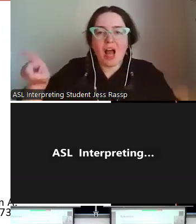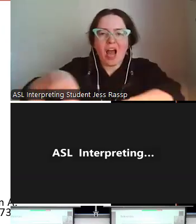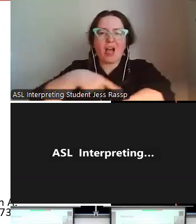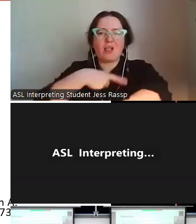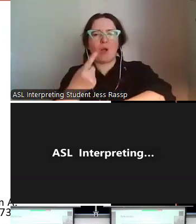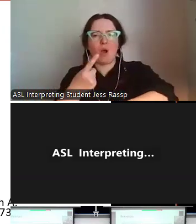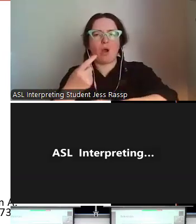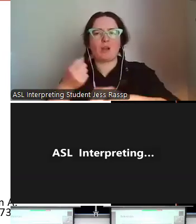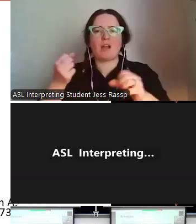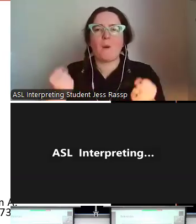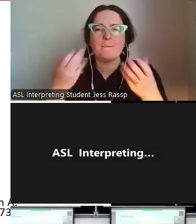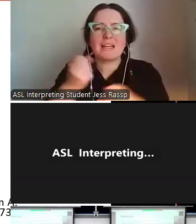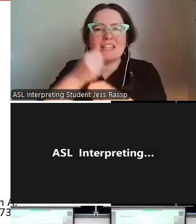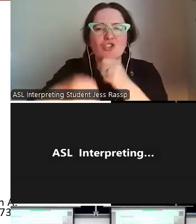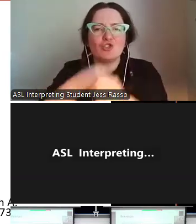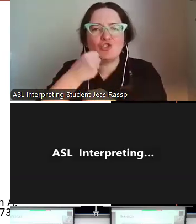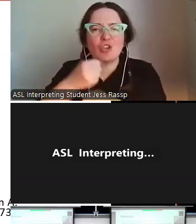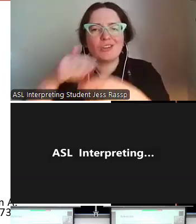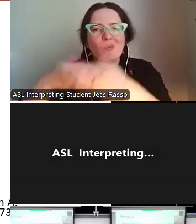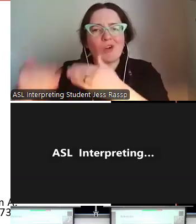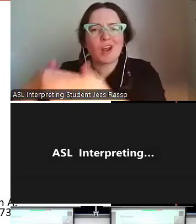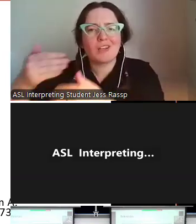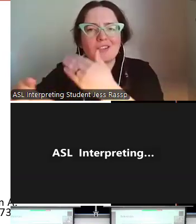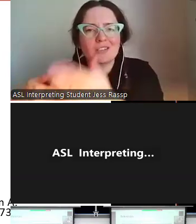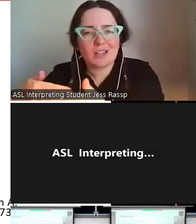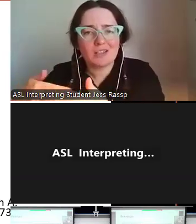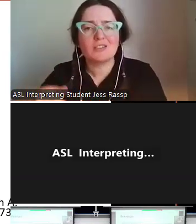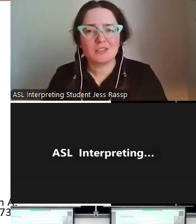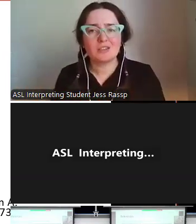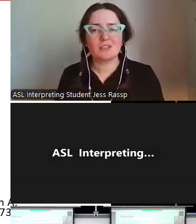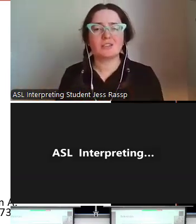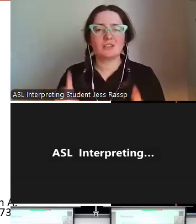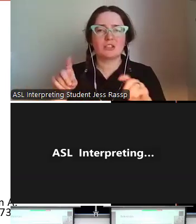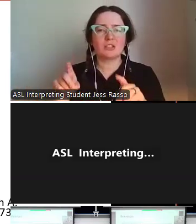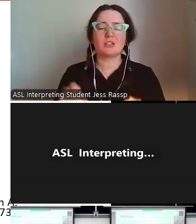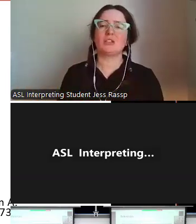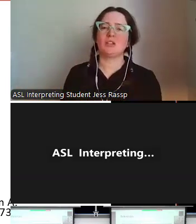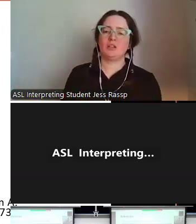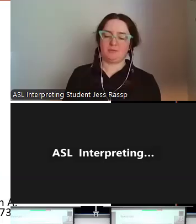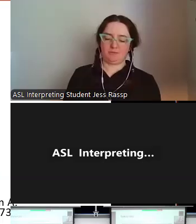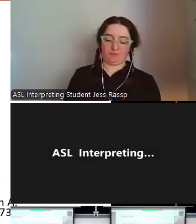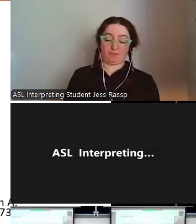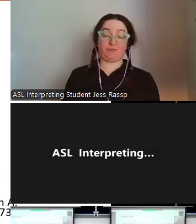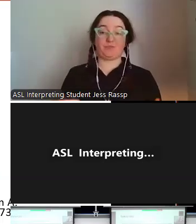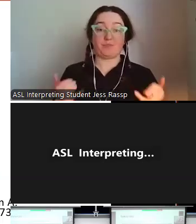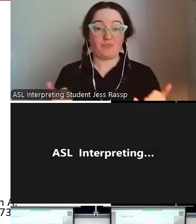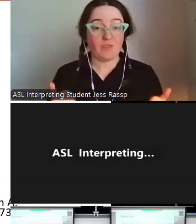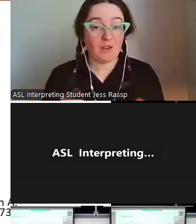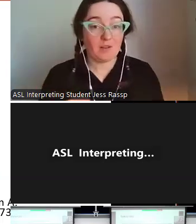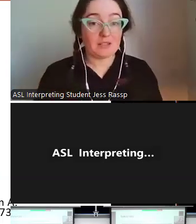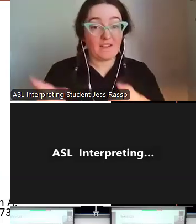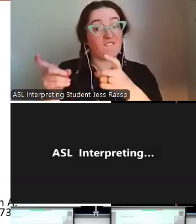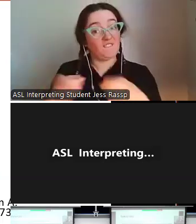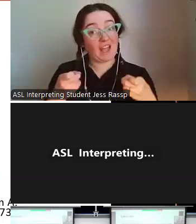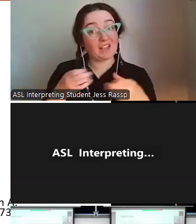process? no, I mean, the process is getting faster and faster, and it's a high throughput. It's essentially a high throughput to